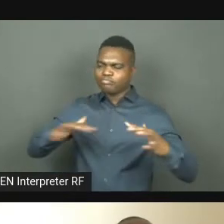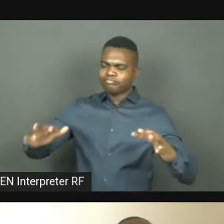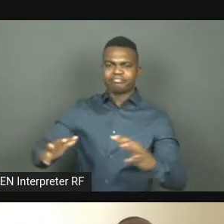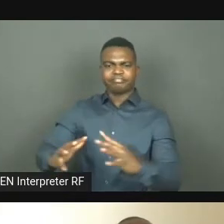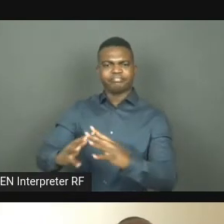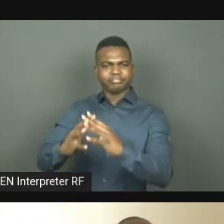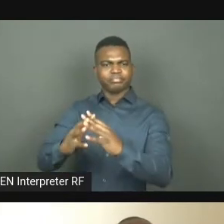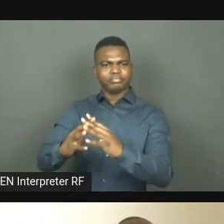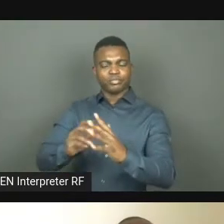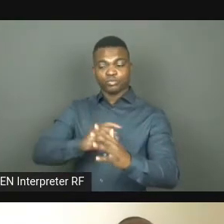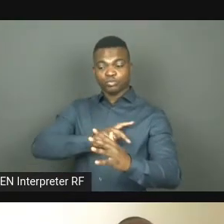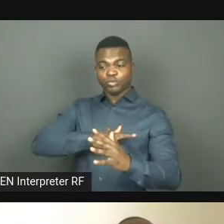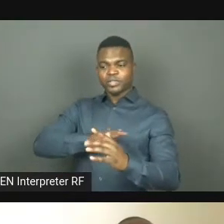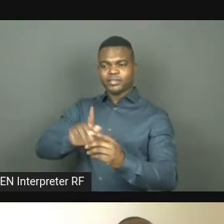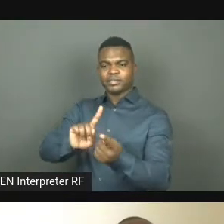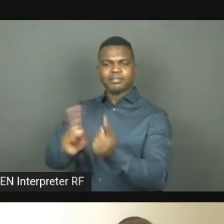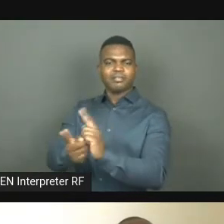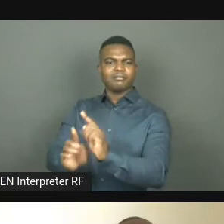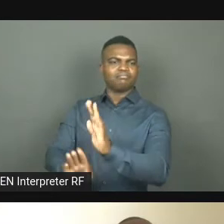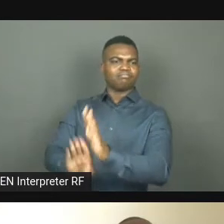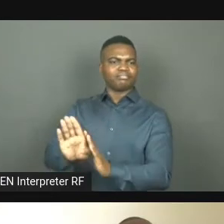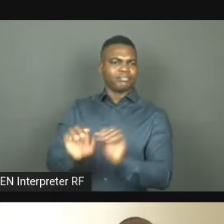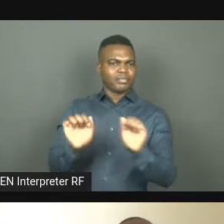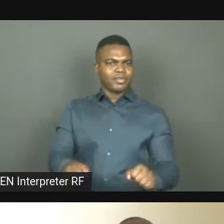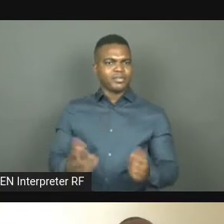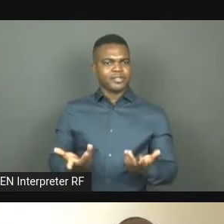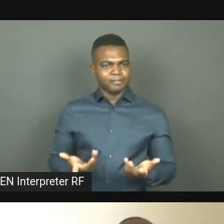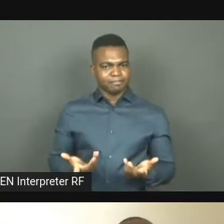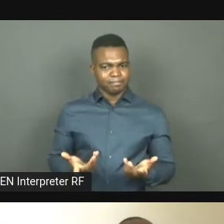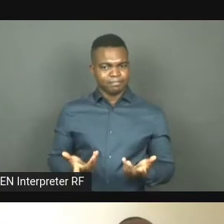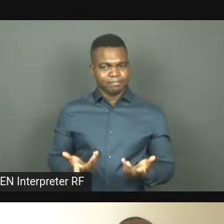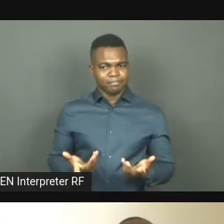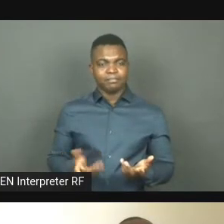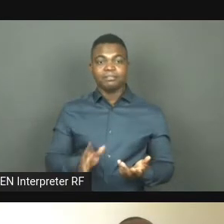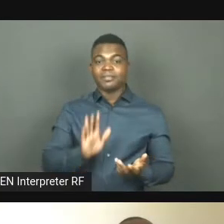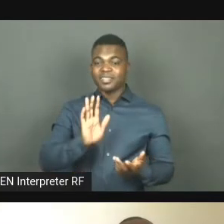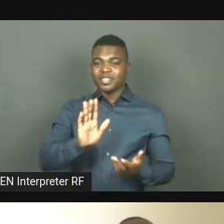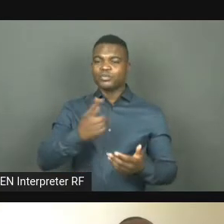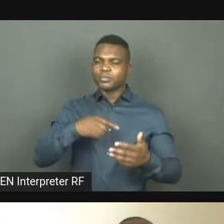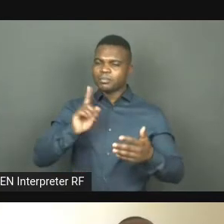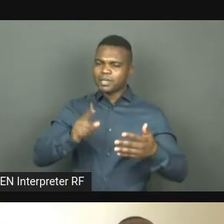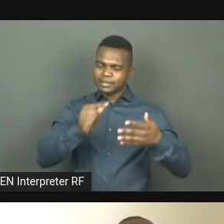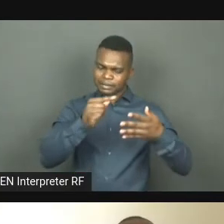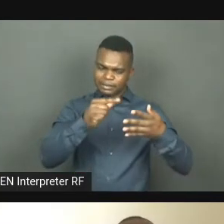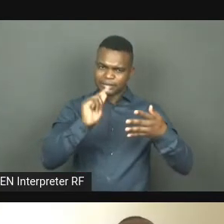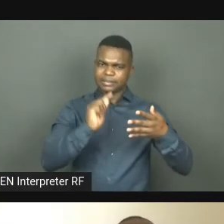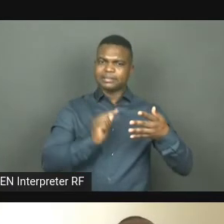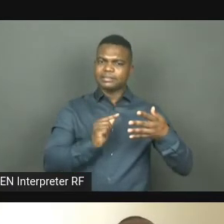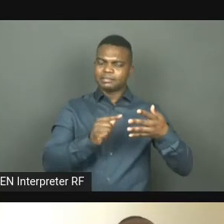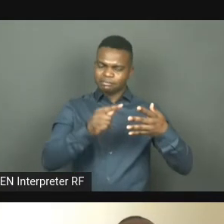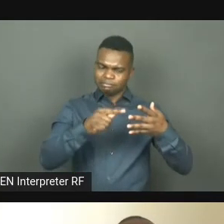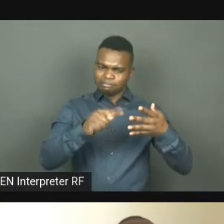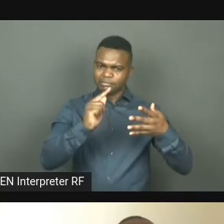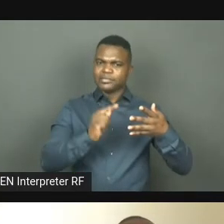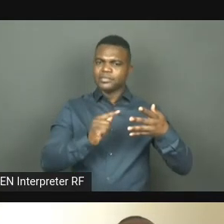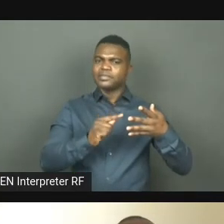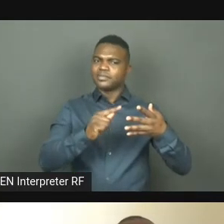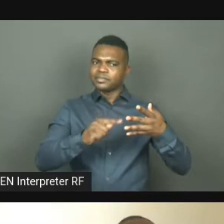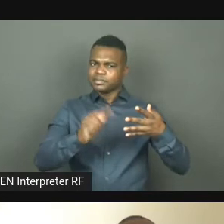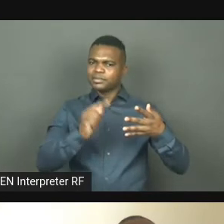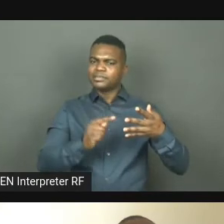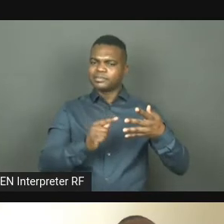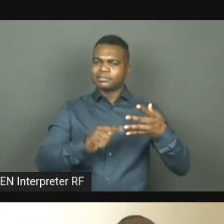organizations in the role that they can have if they want to have a meaningful role in an ecosystem of support and enabling environment